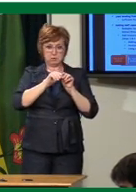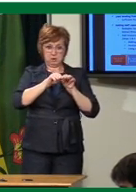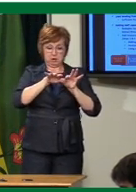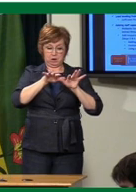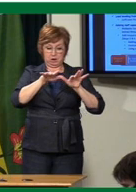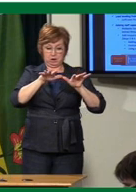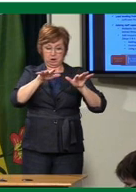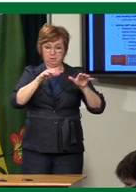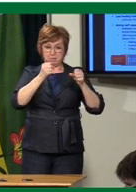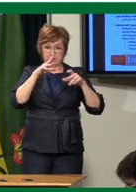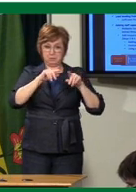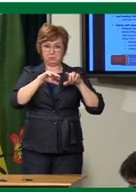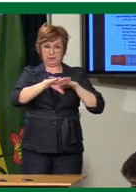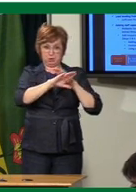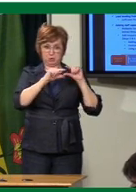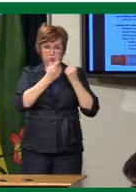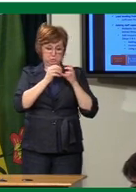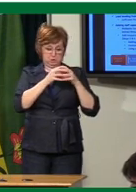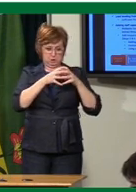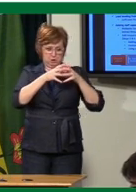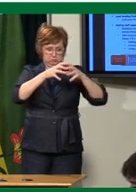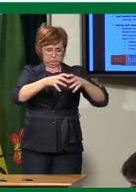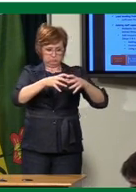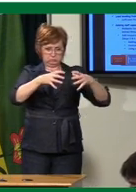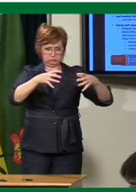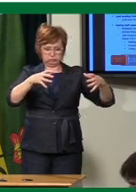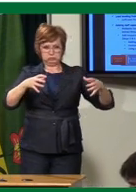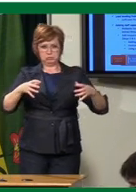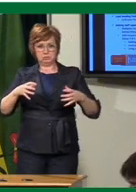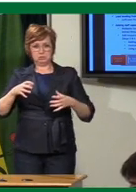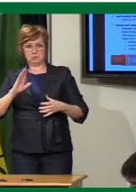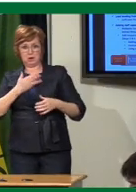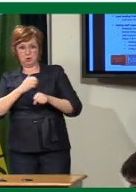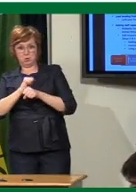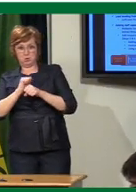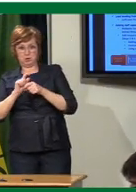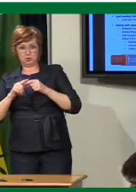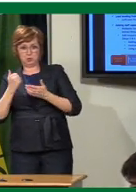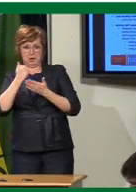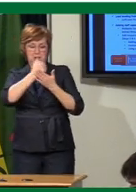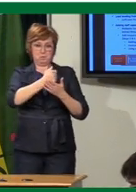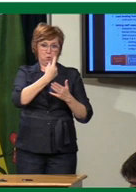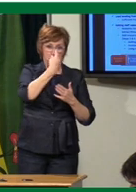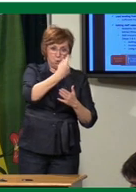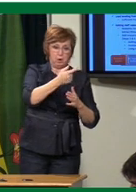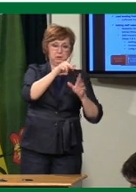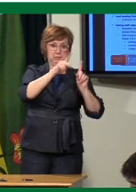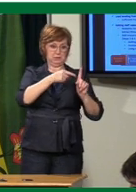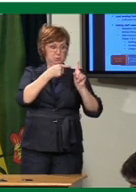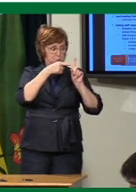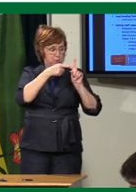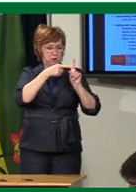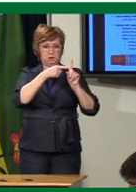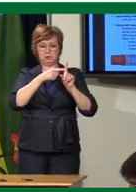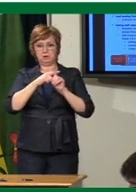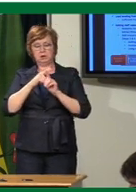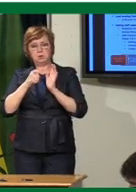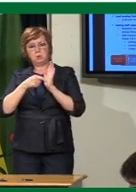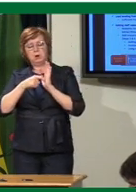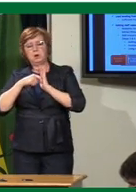this process that I've described to you. You can appreciate that as the number of cases